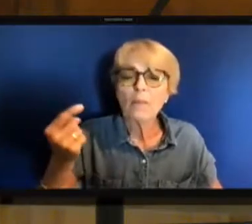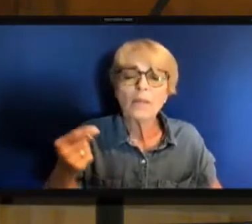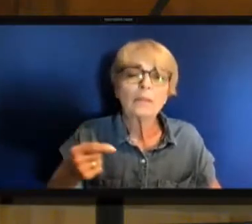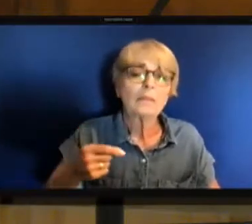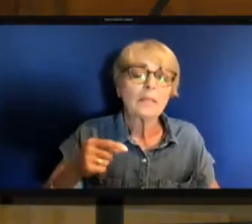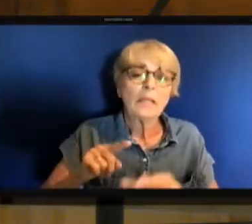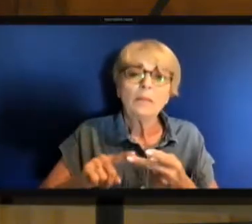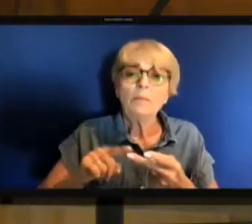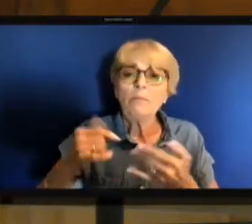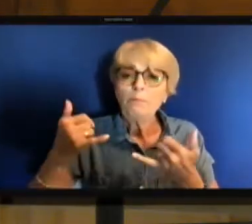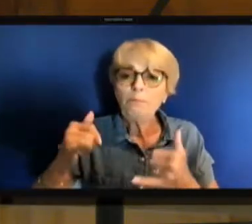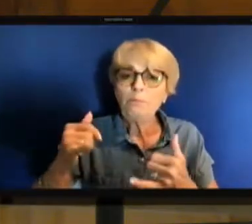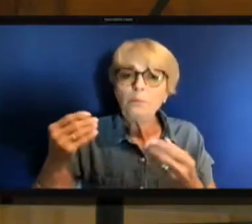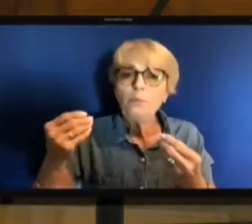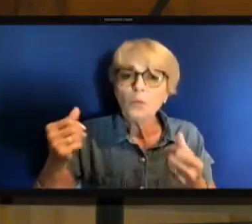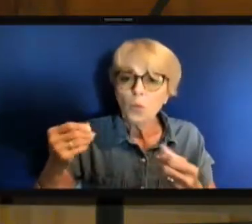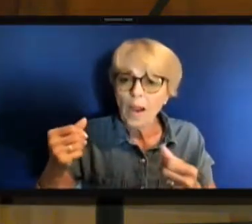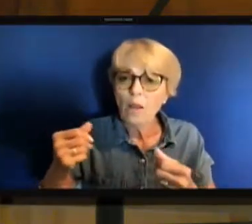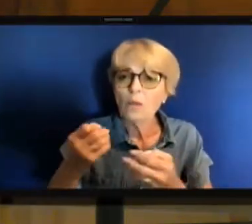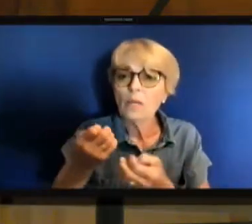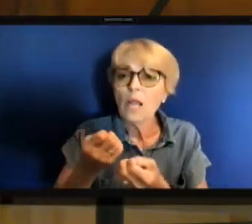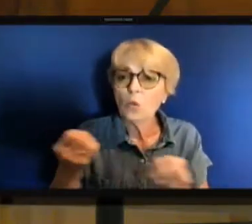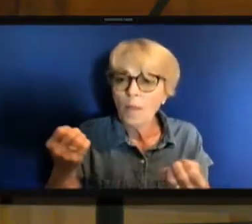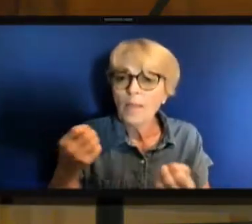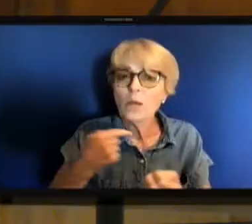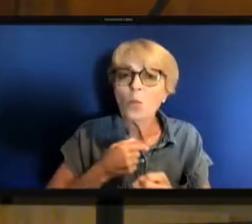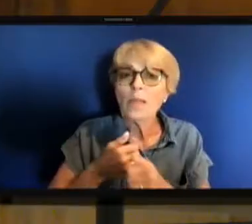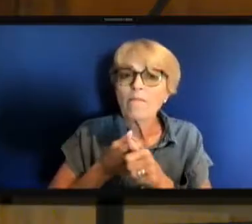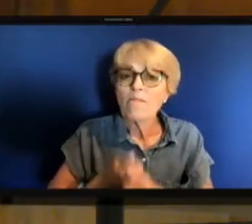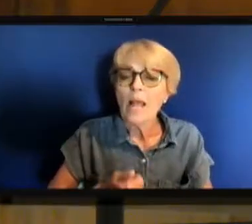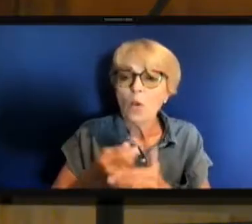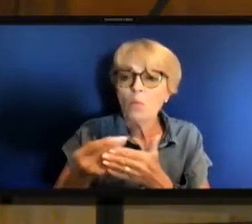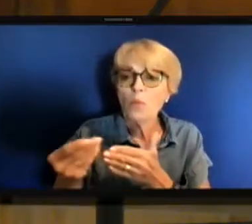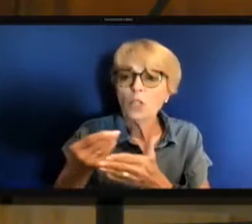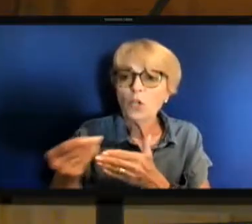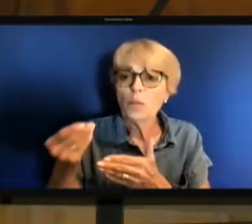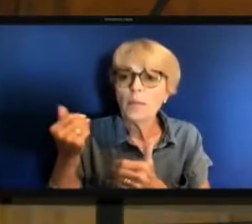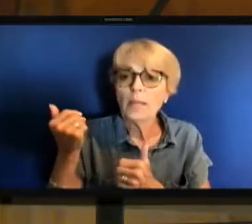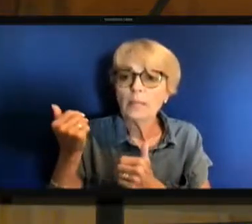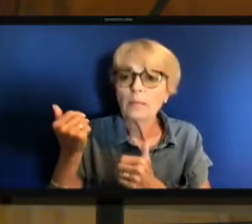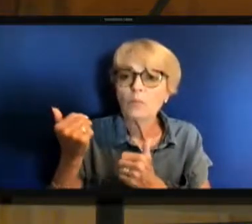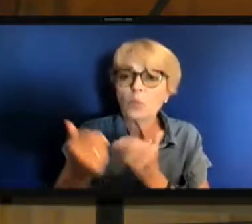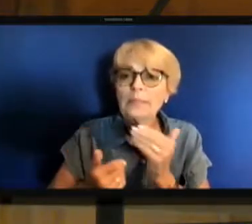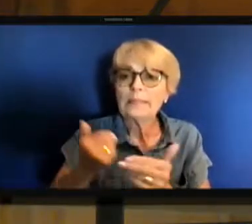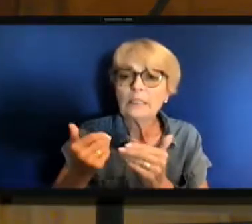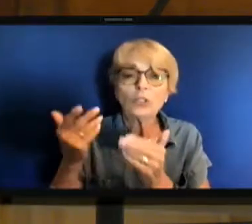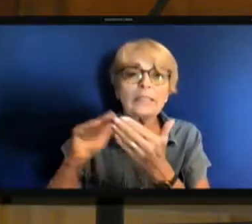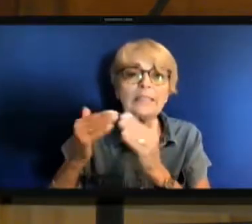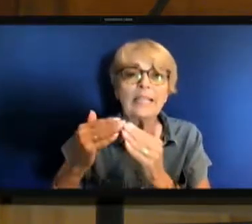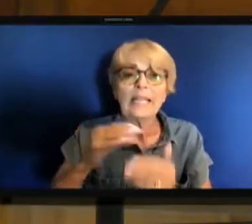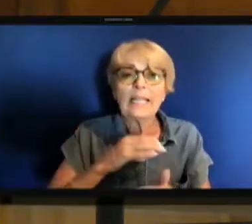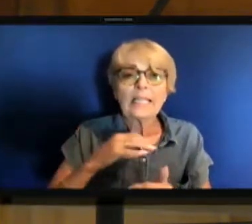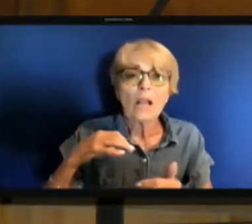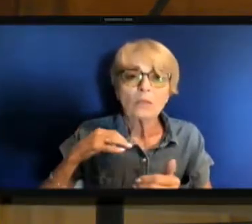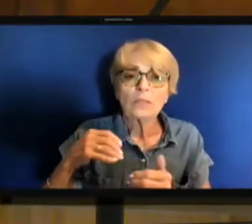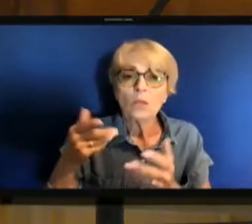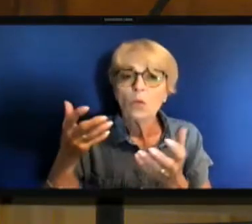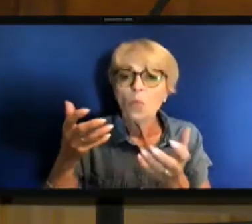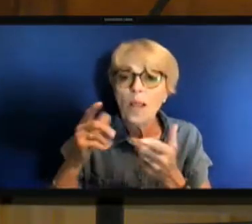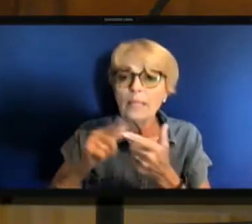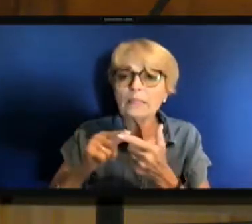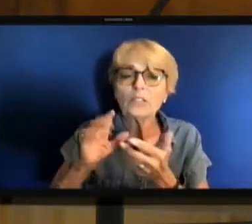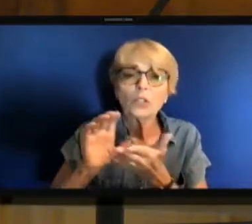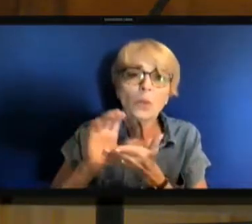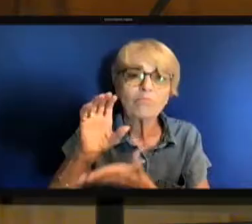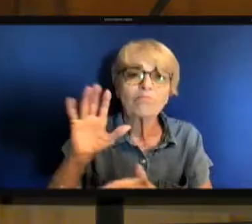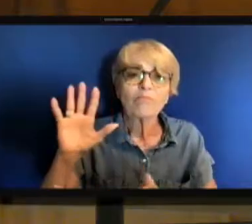we follow our procurement procedures. That's correct. City council wants to allocate,